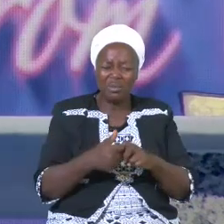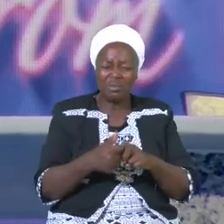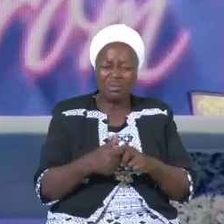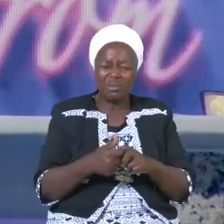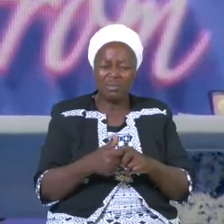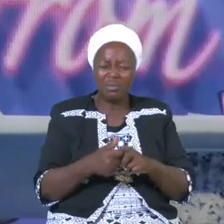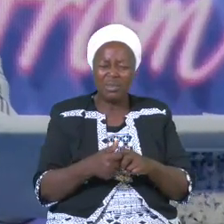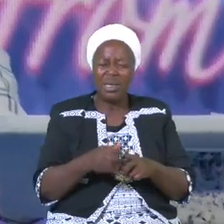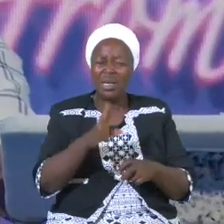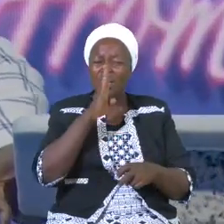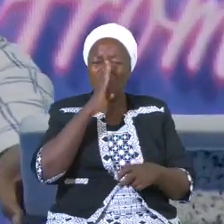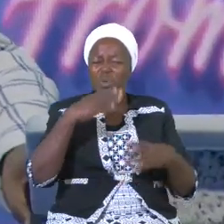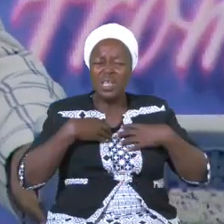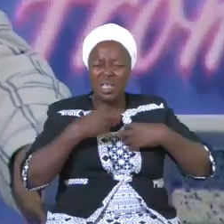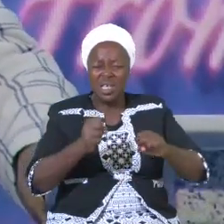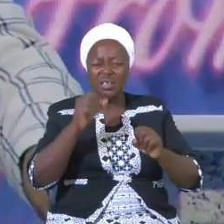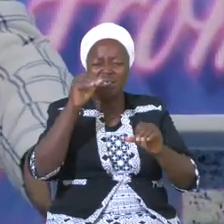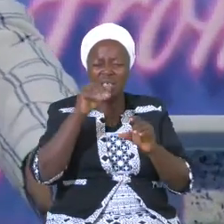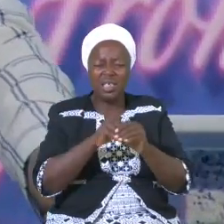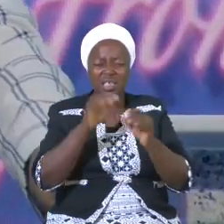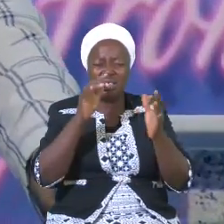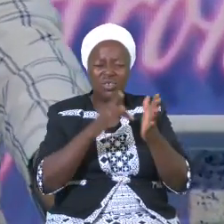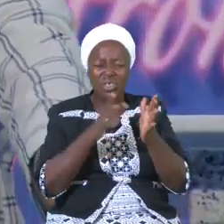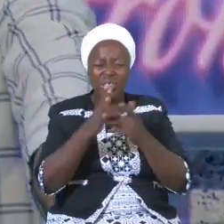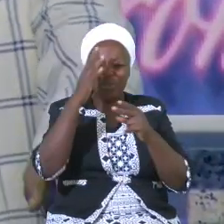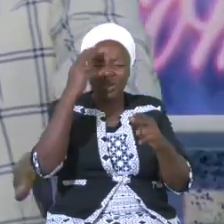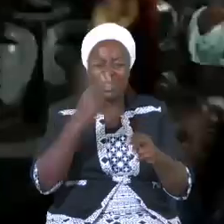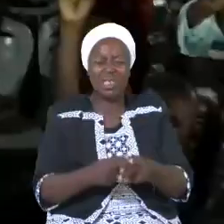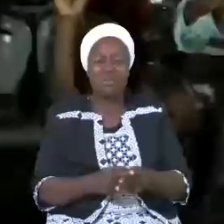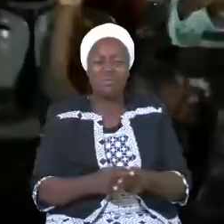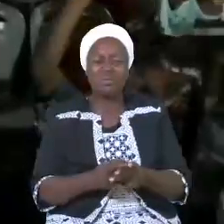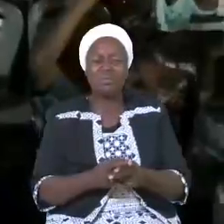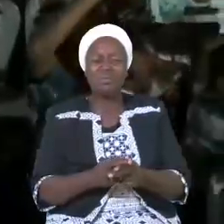be healed in jesus name